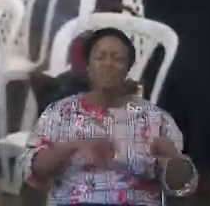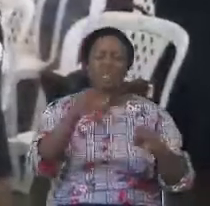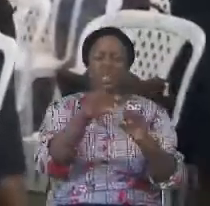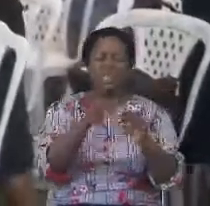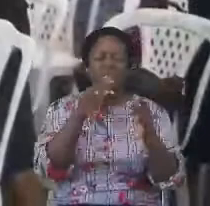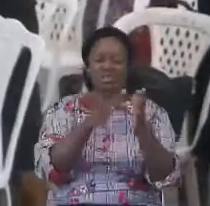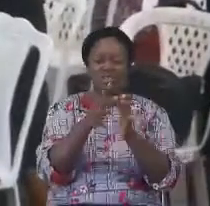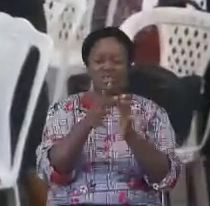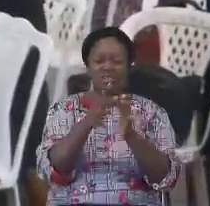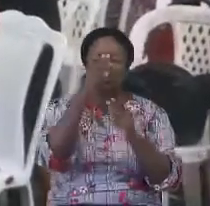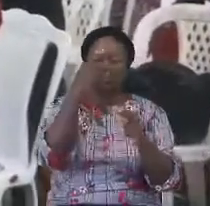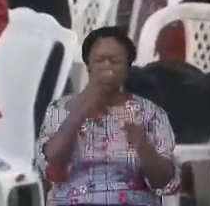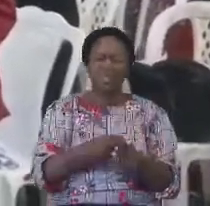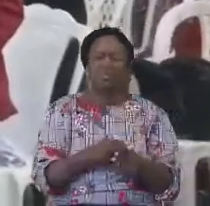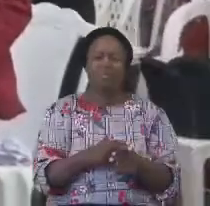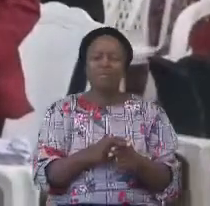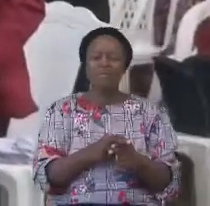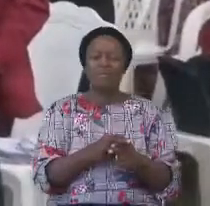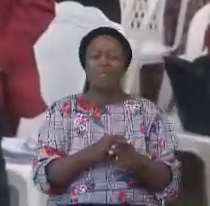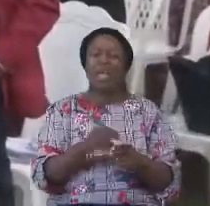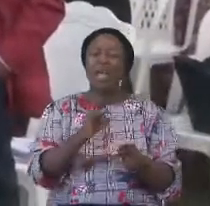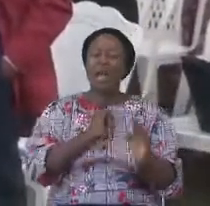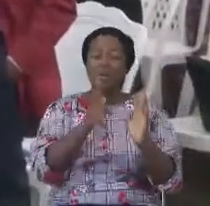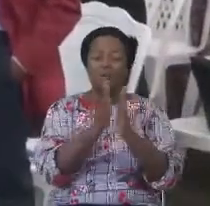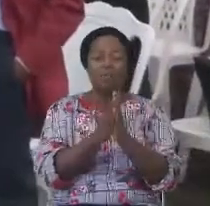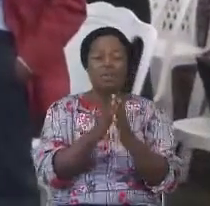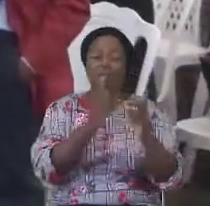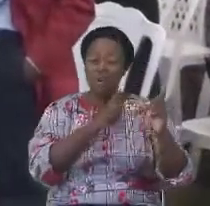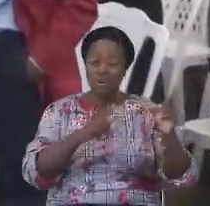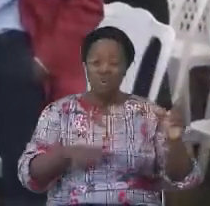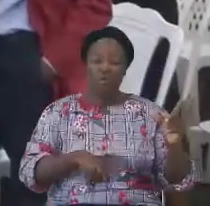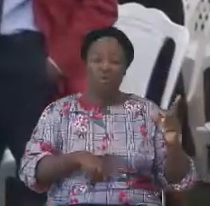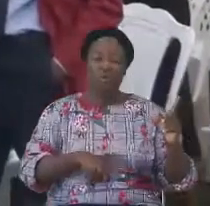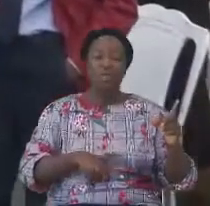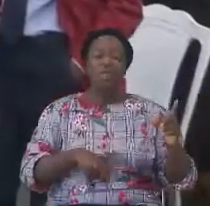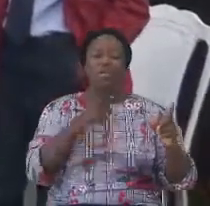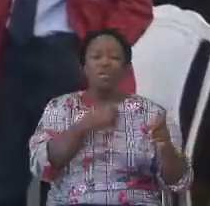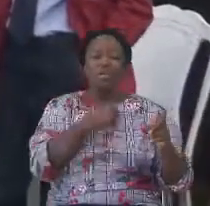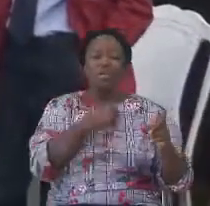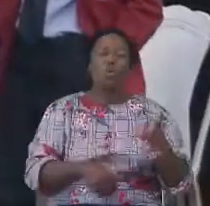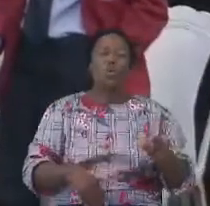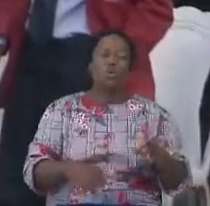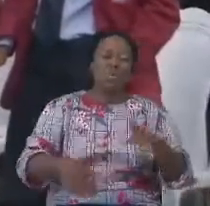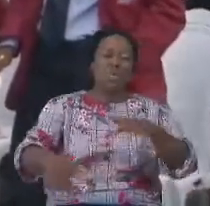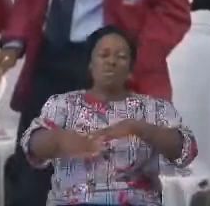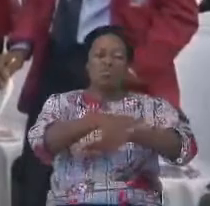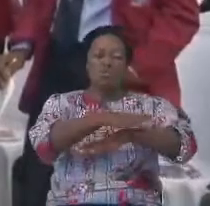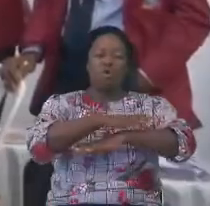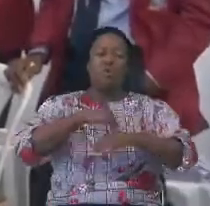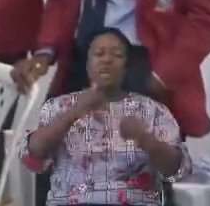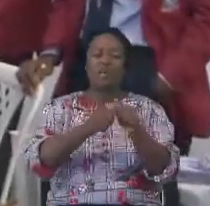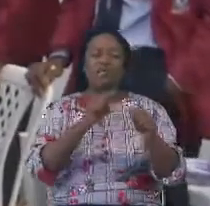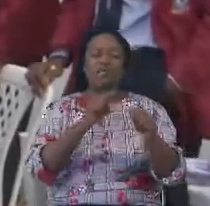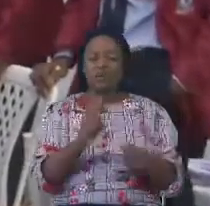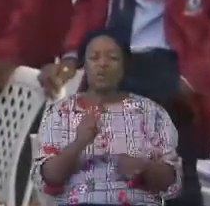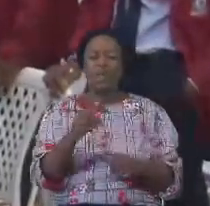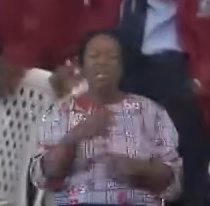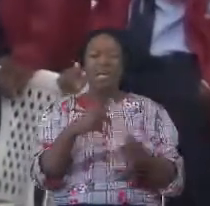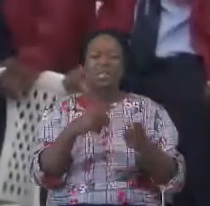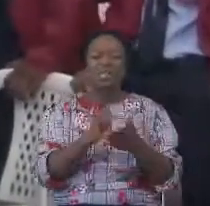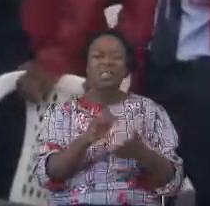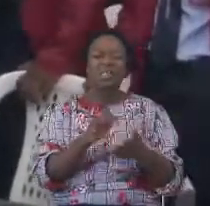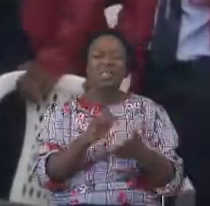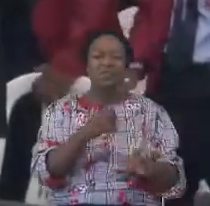Lord, in the salvation, satisfaction of the Lord in Jesus' name. I pray, Lord, your